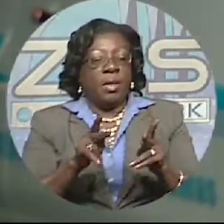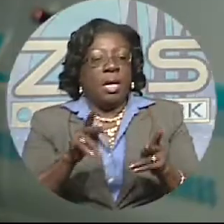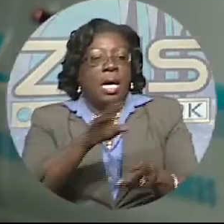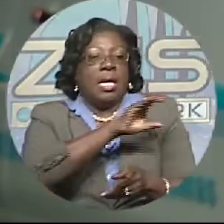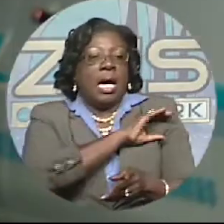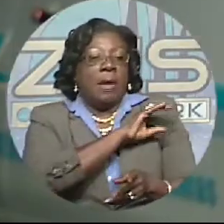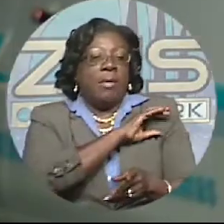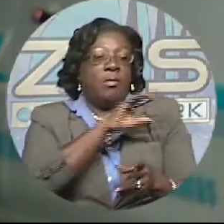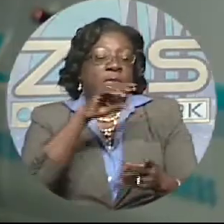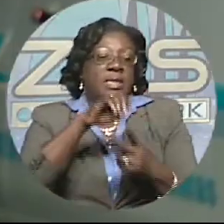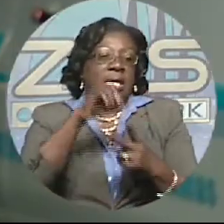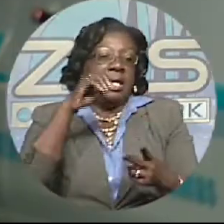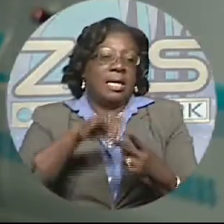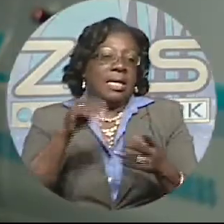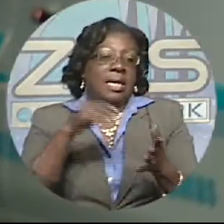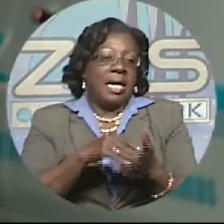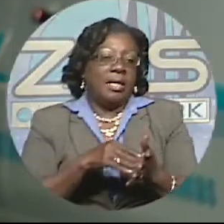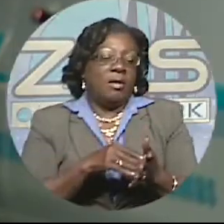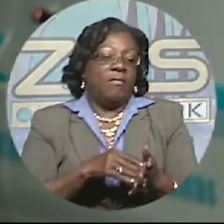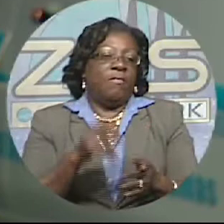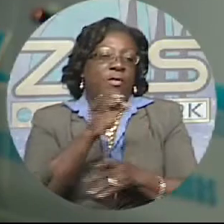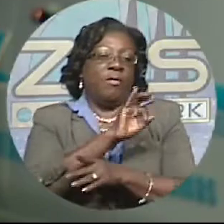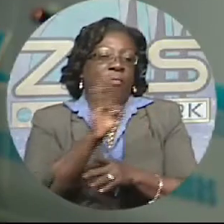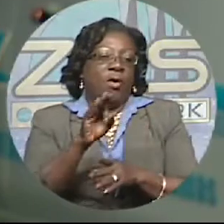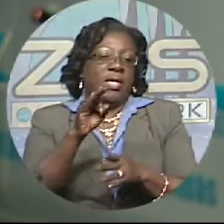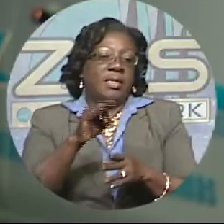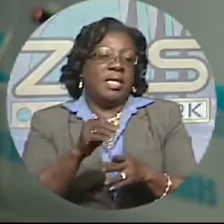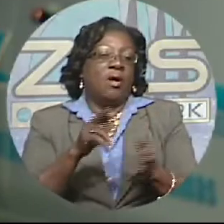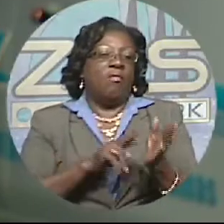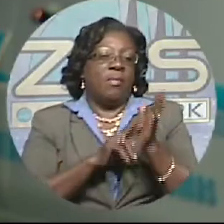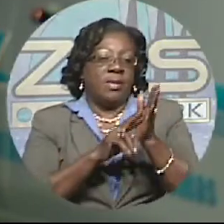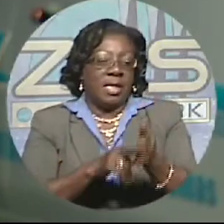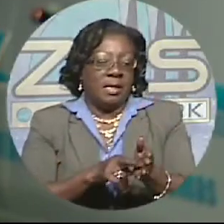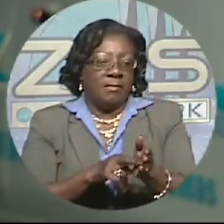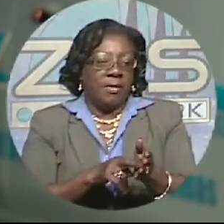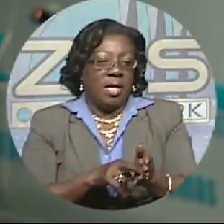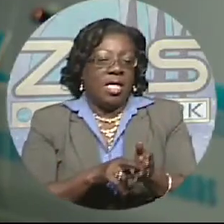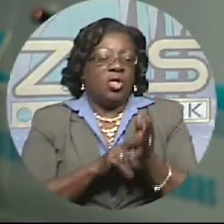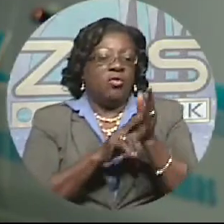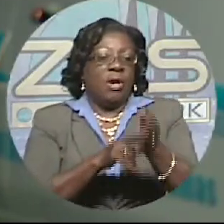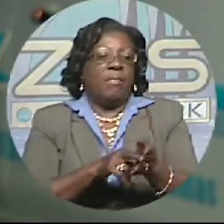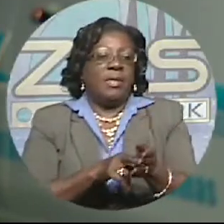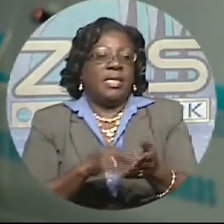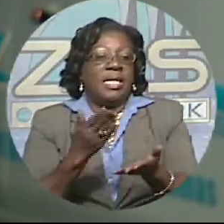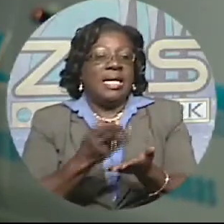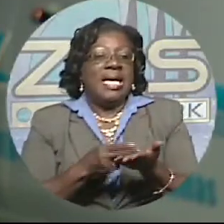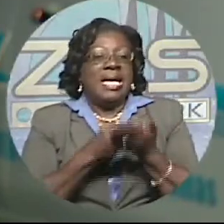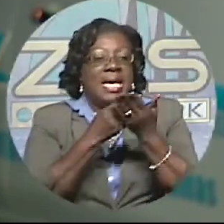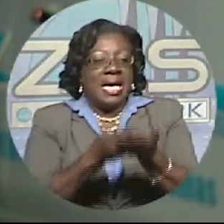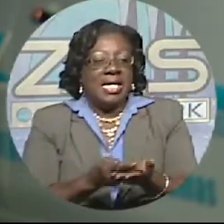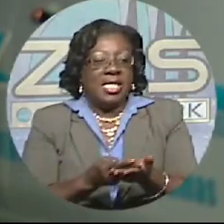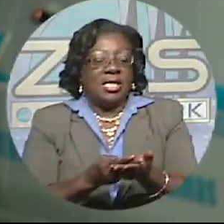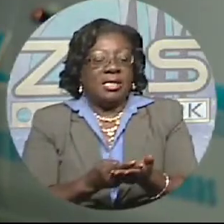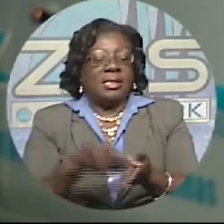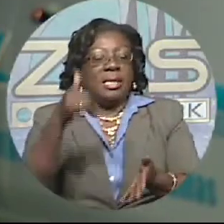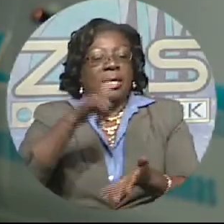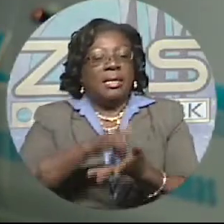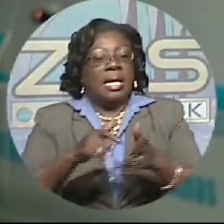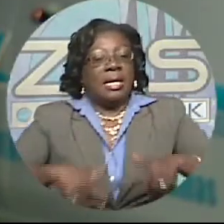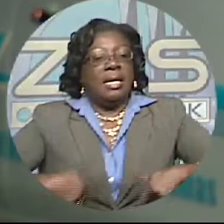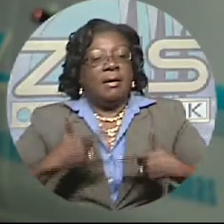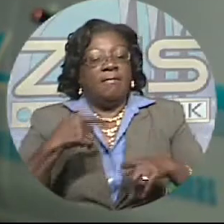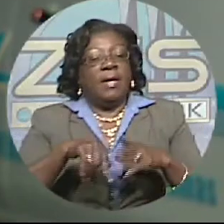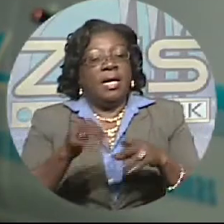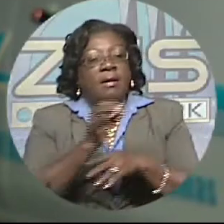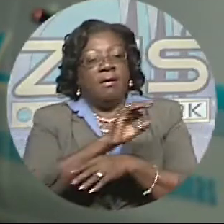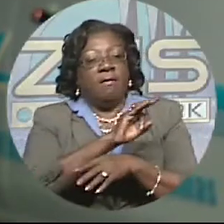was re-elected to the Florida State of Representatives for the second time. She represents a portion of Miami-Dade County that features a large population of voters